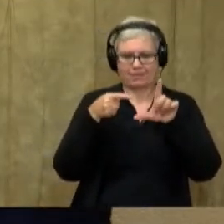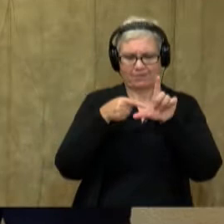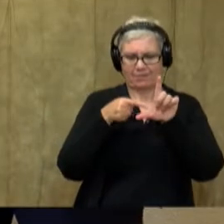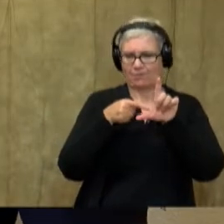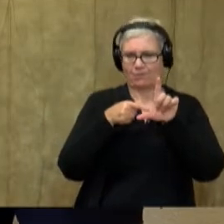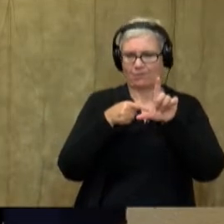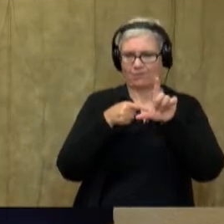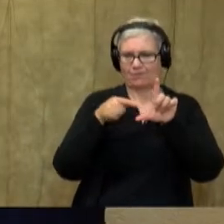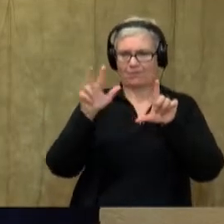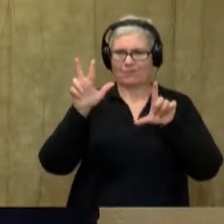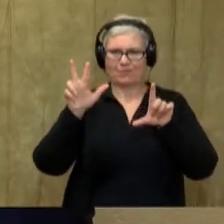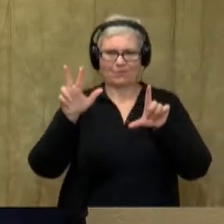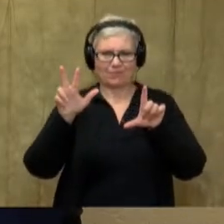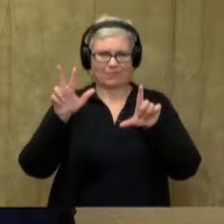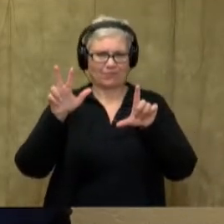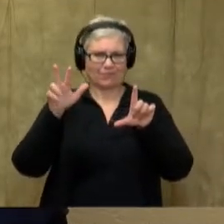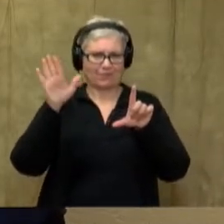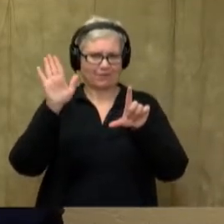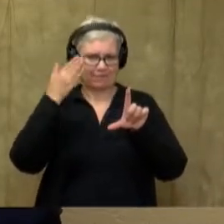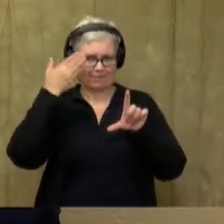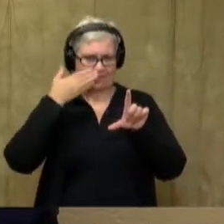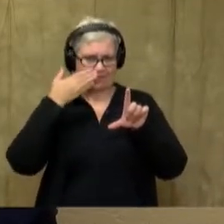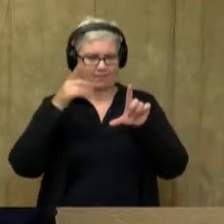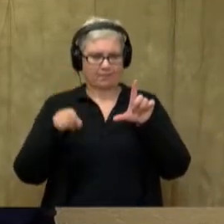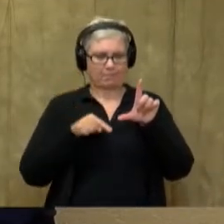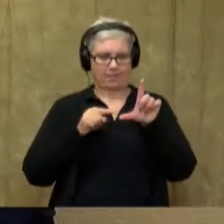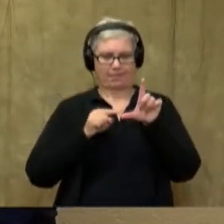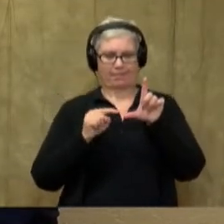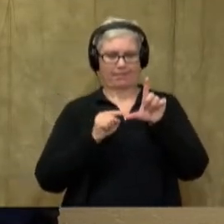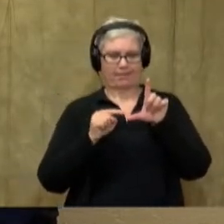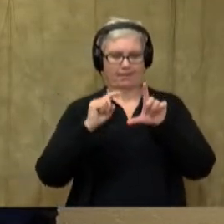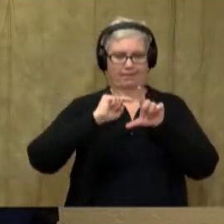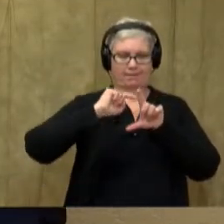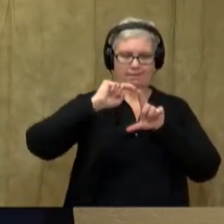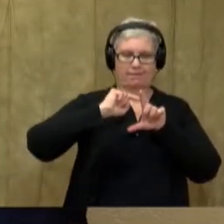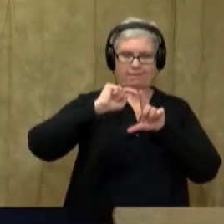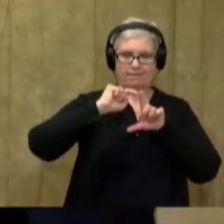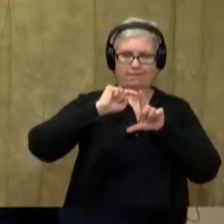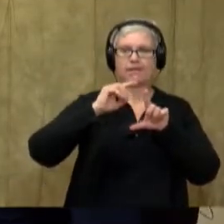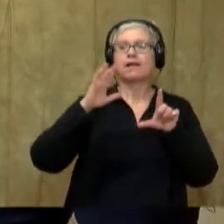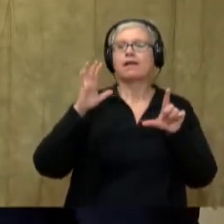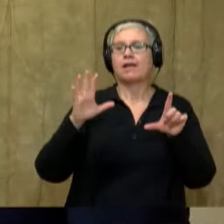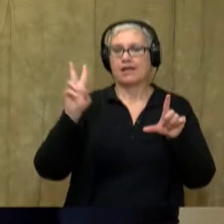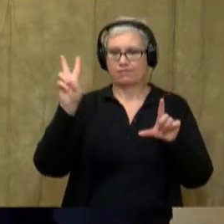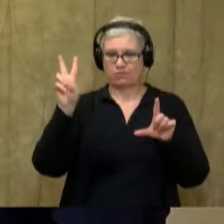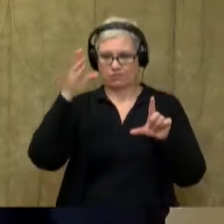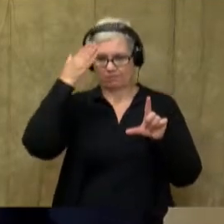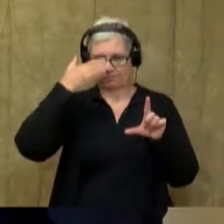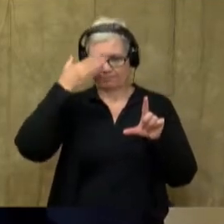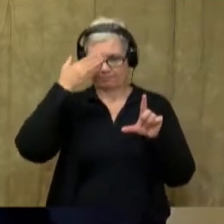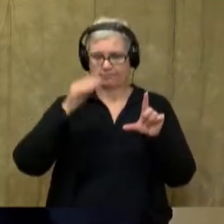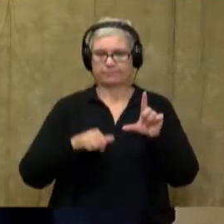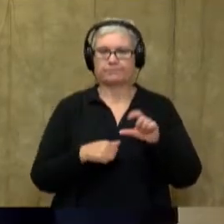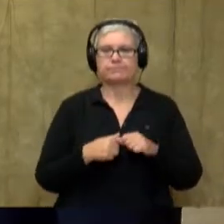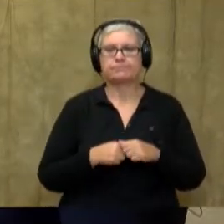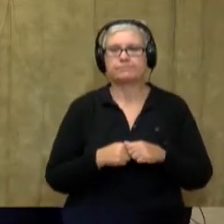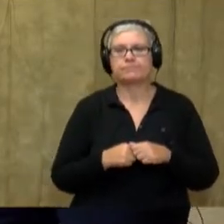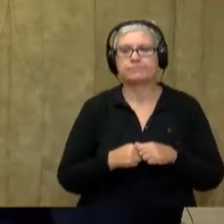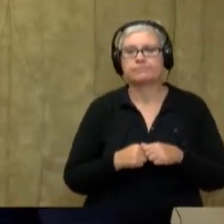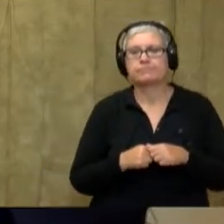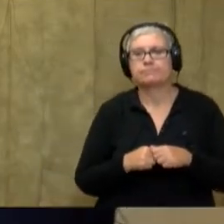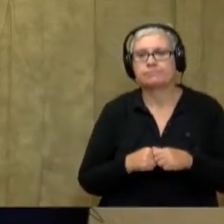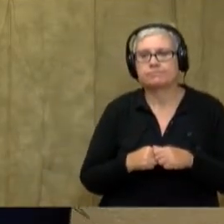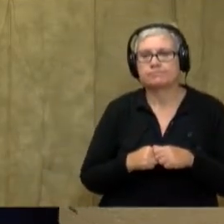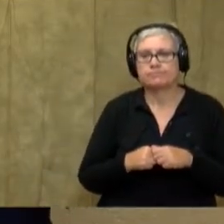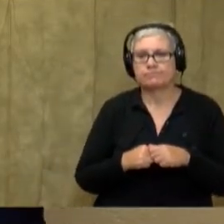as 3 faces painted, so we remove the corners, and everything else that's along the edge has just 2 faces painted.